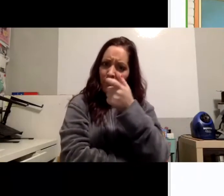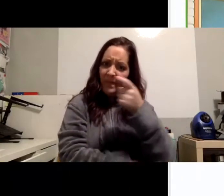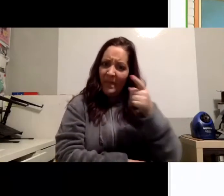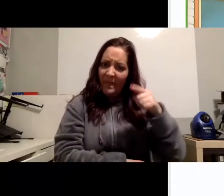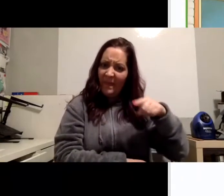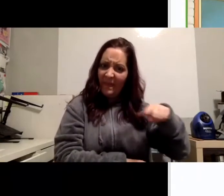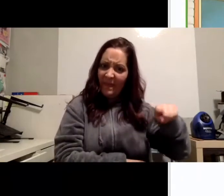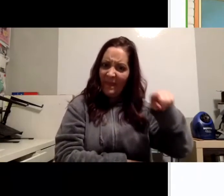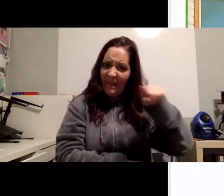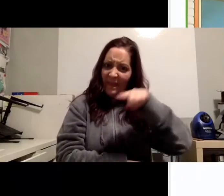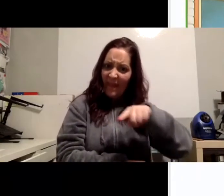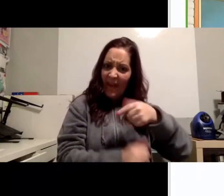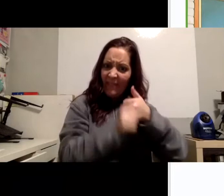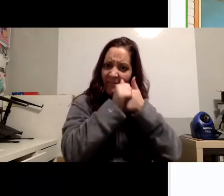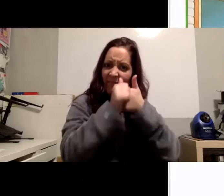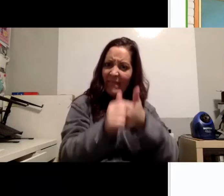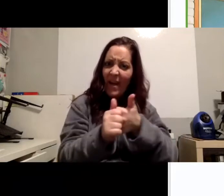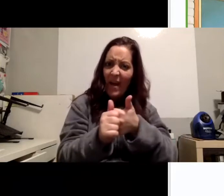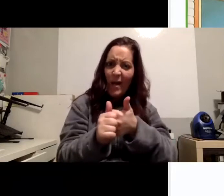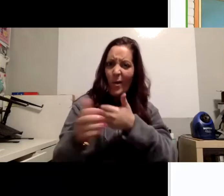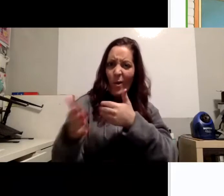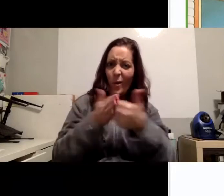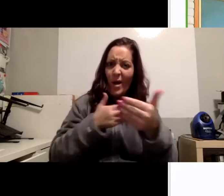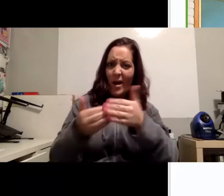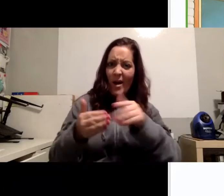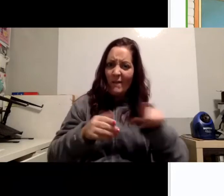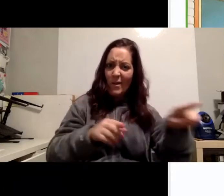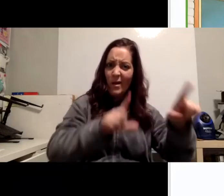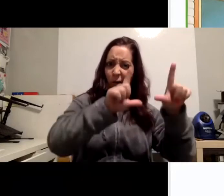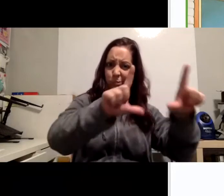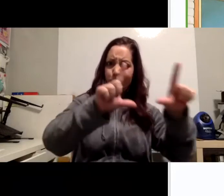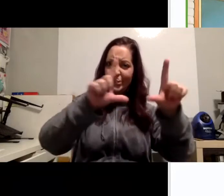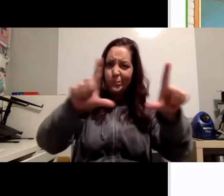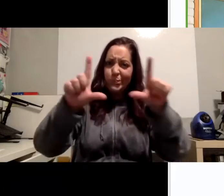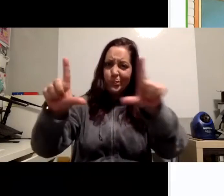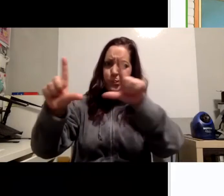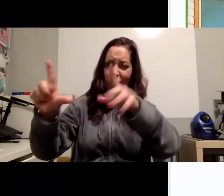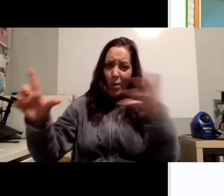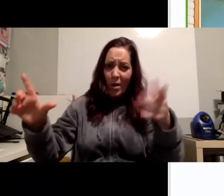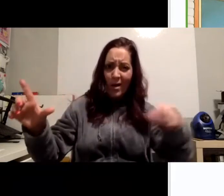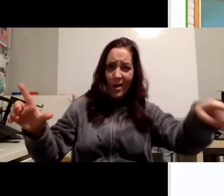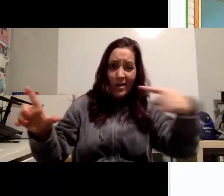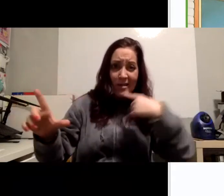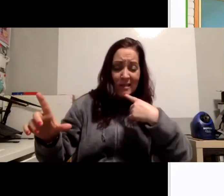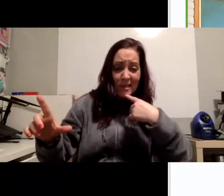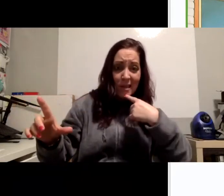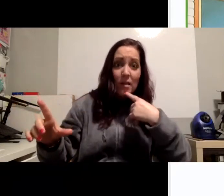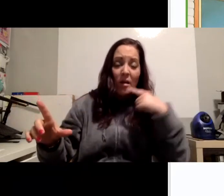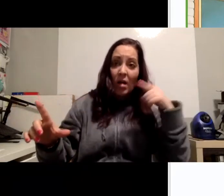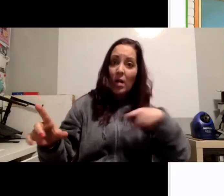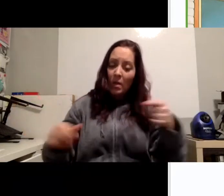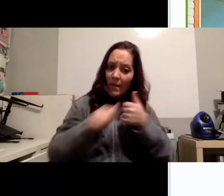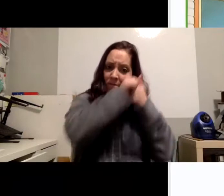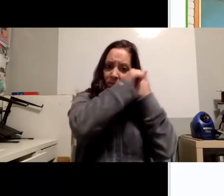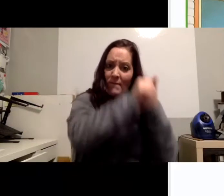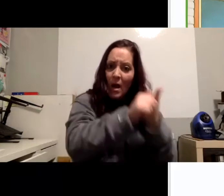They do whatever the signs say, said Norman to